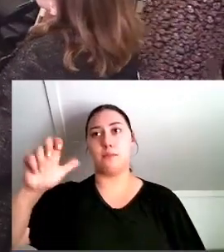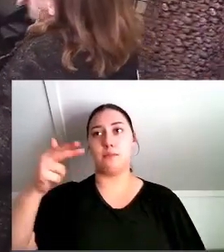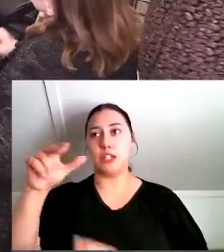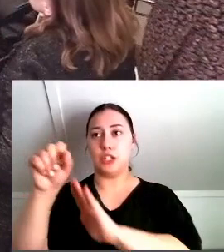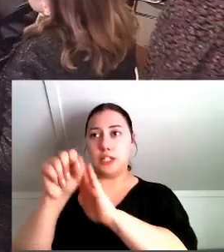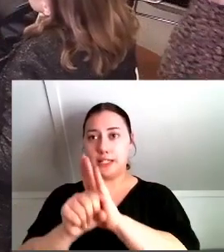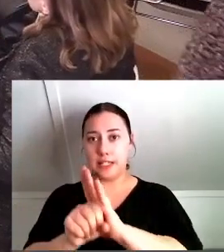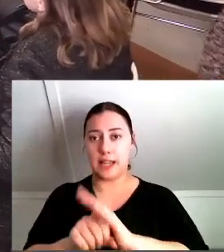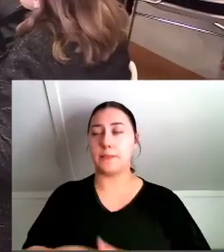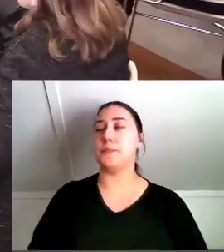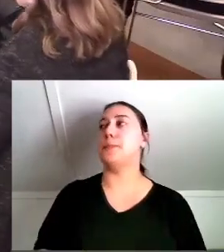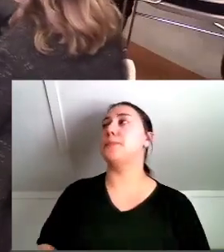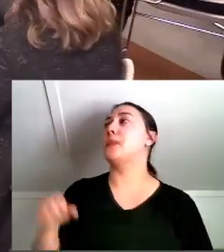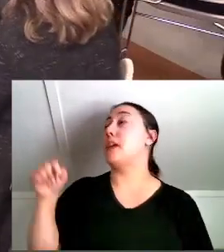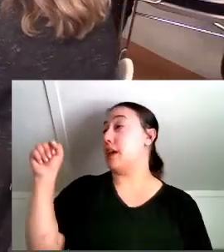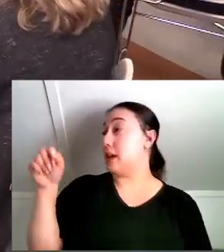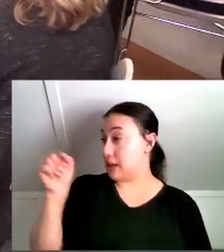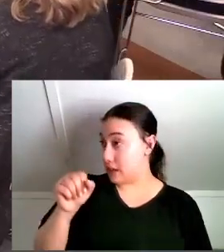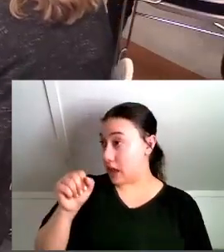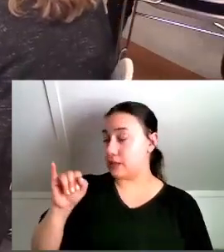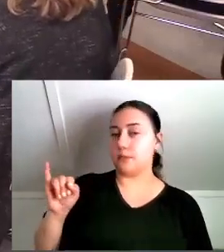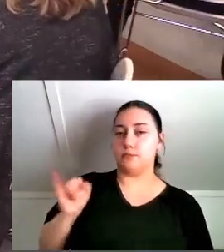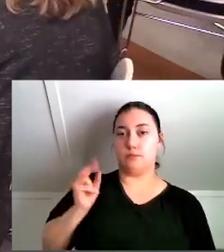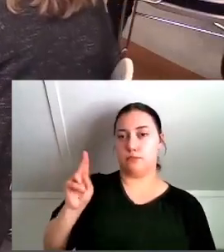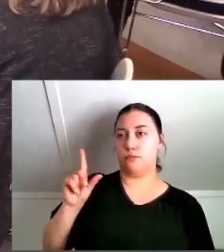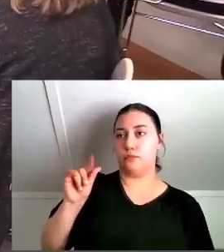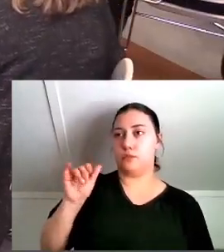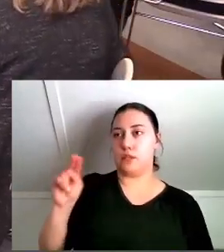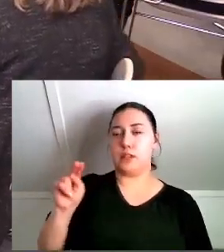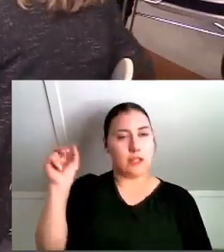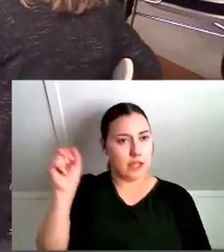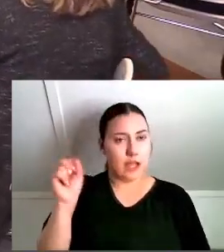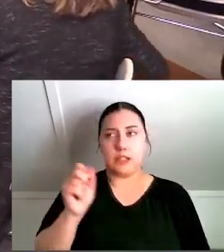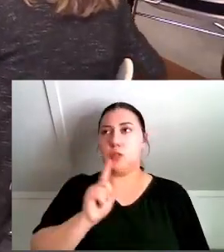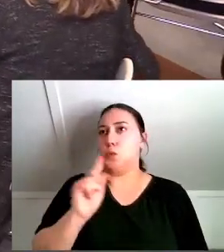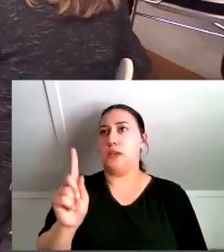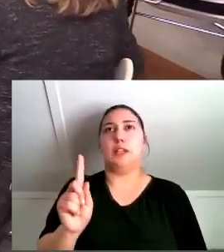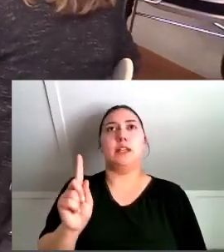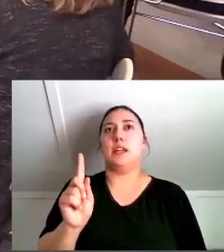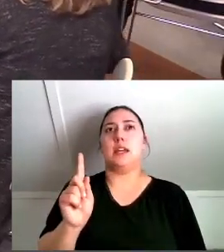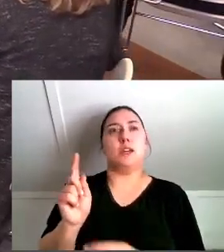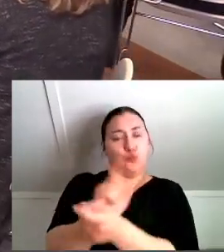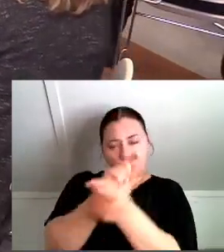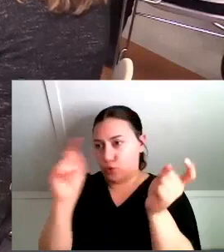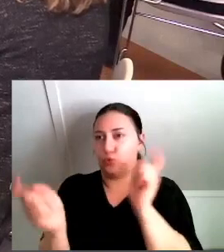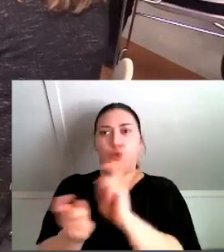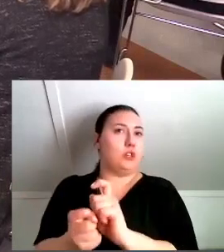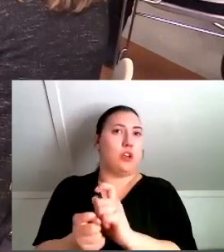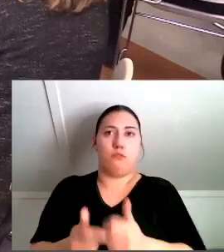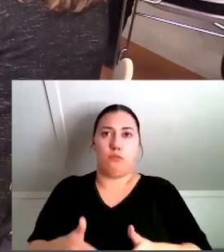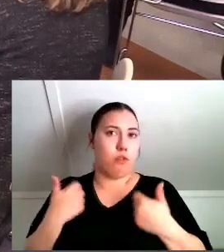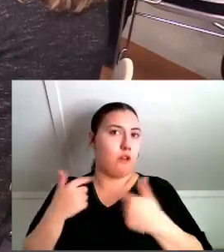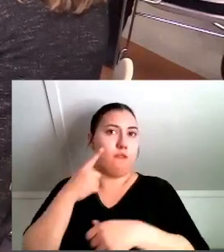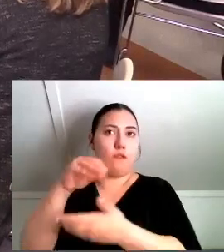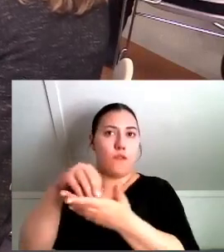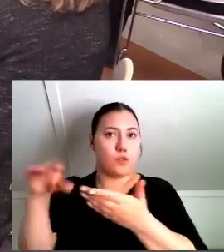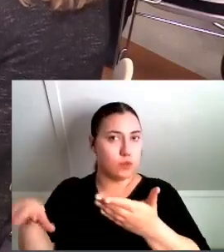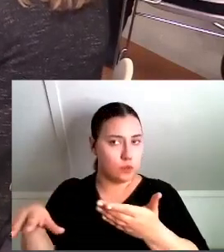it was super transformative for students because, of course, for most of them, it's a predominantly white